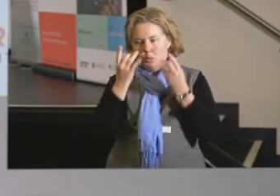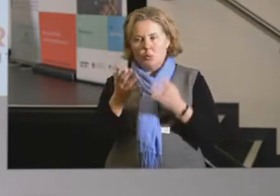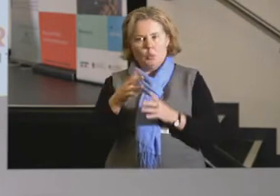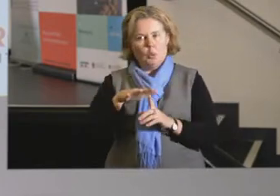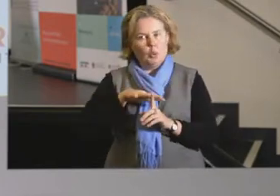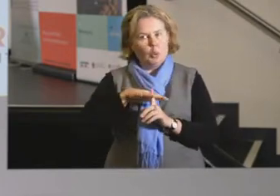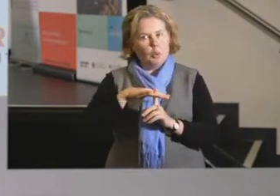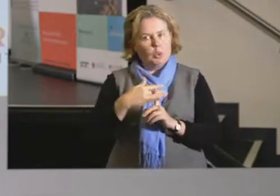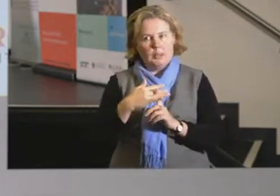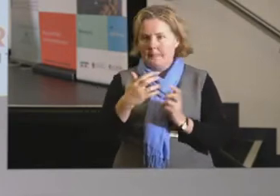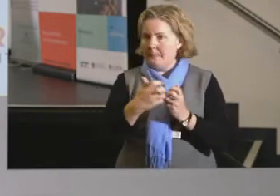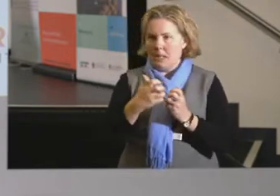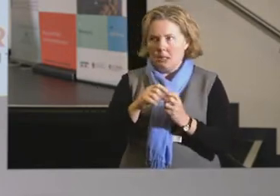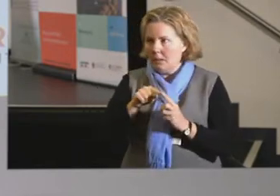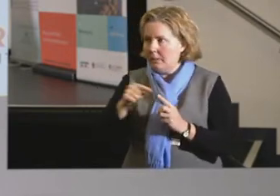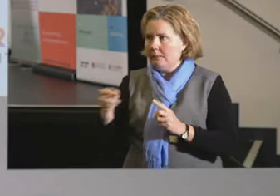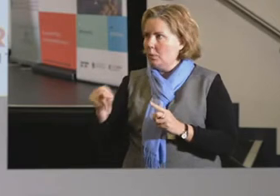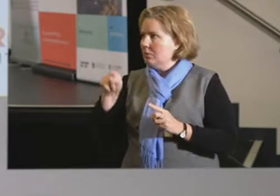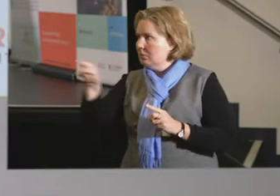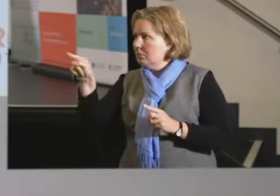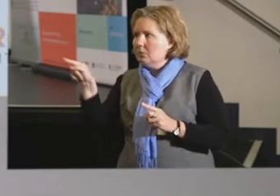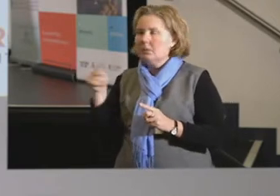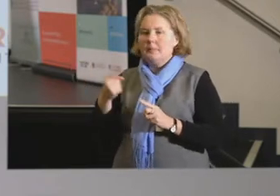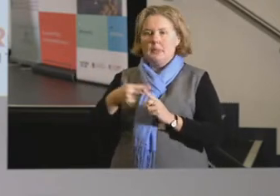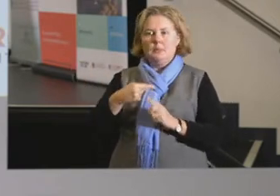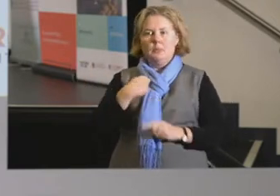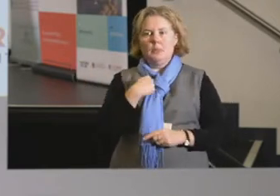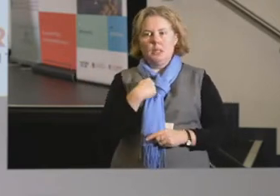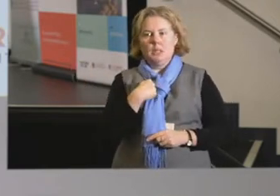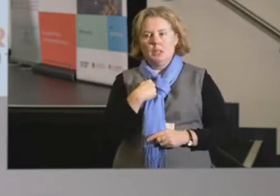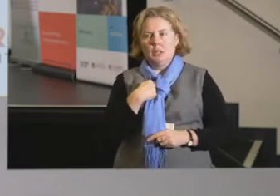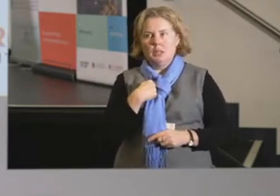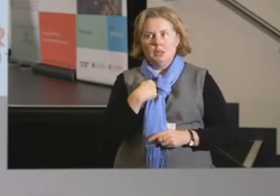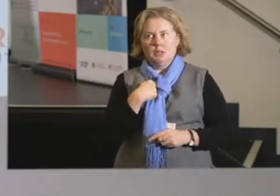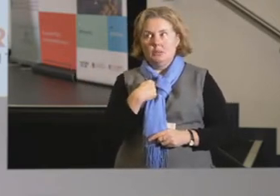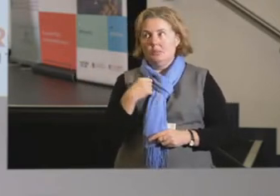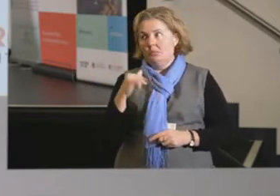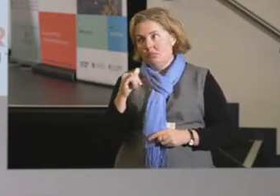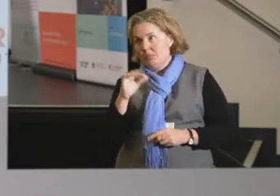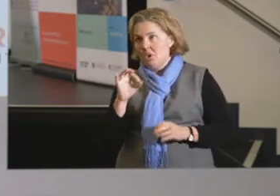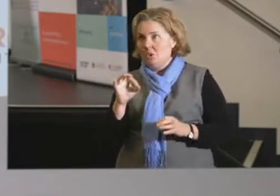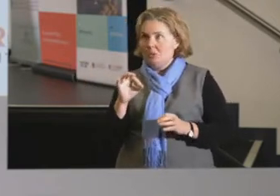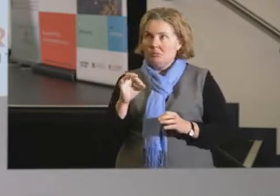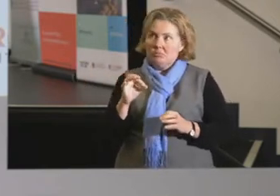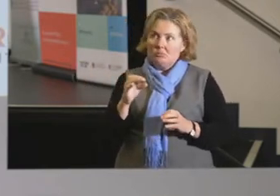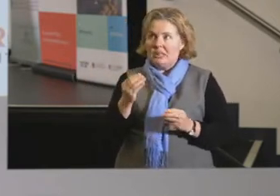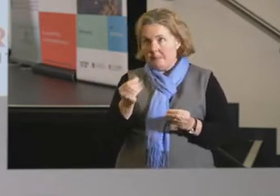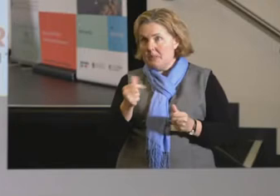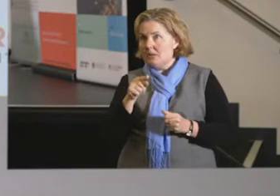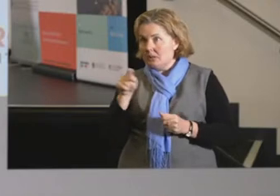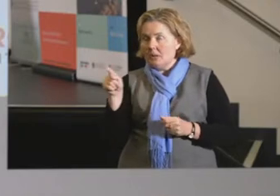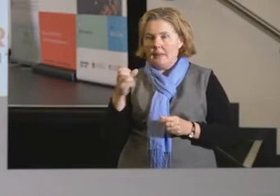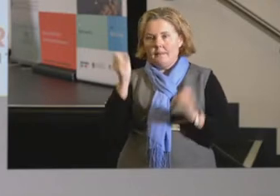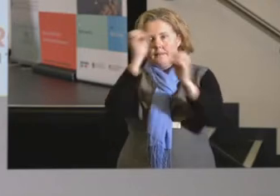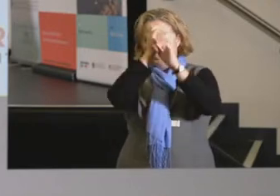know, for me and many people, maybe not so many in this room, we had a vision for